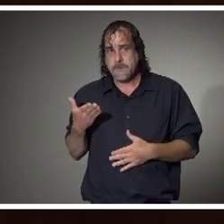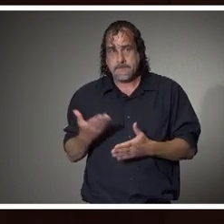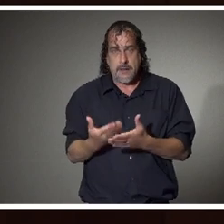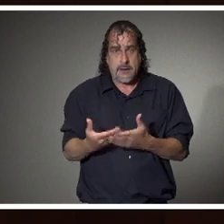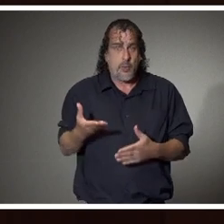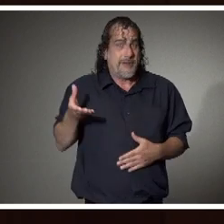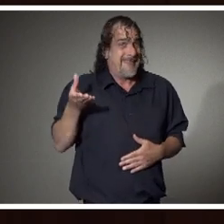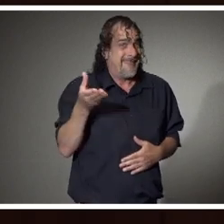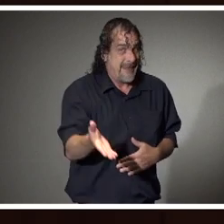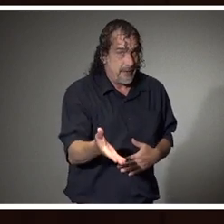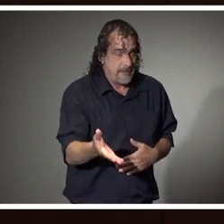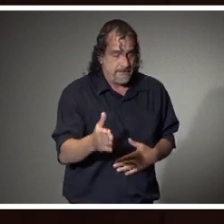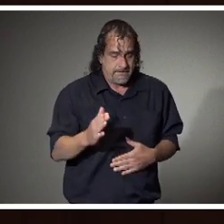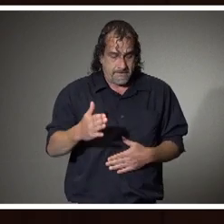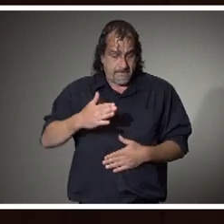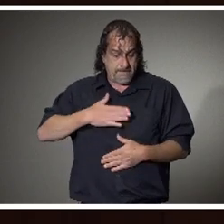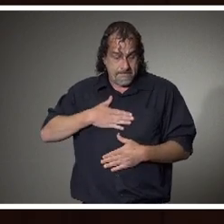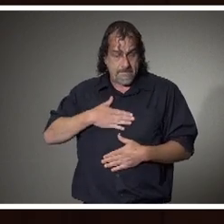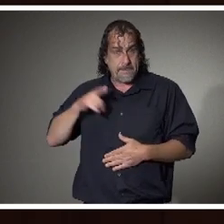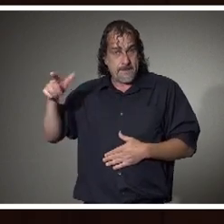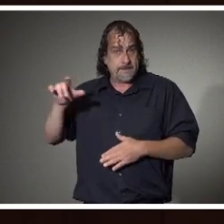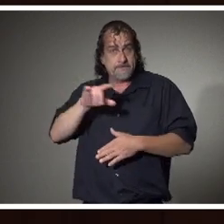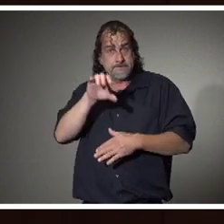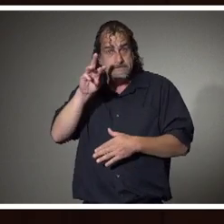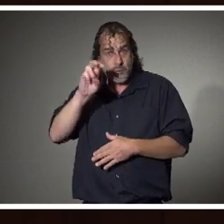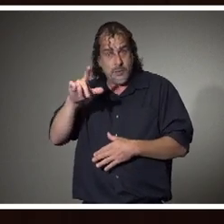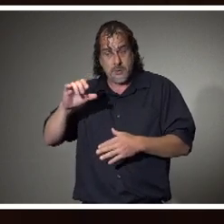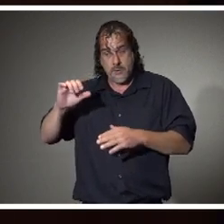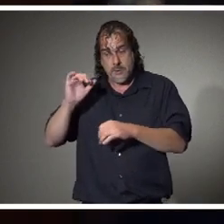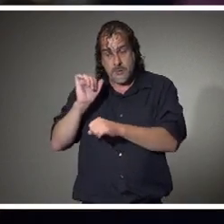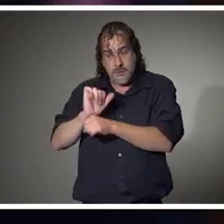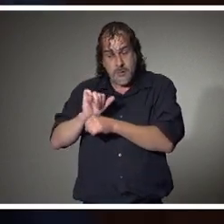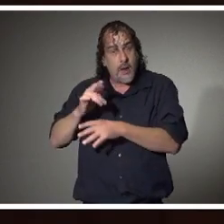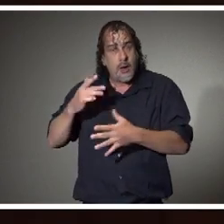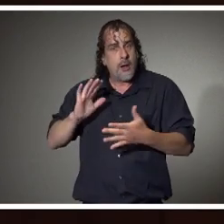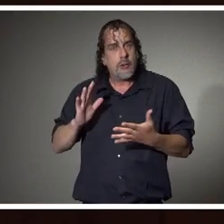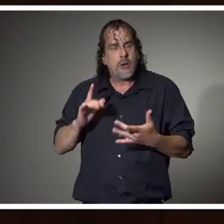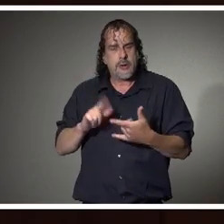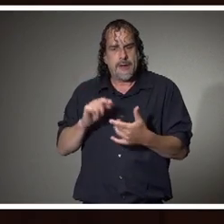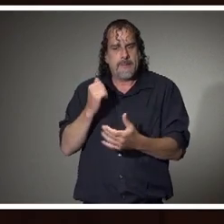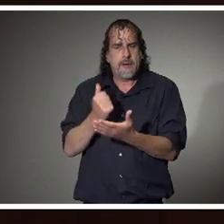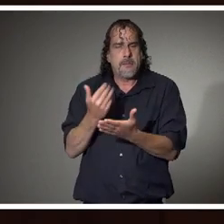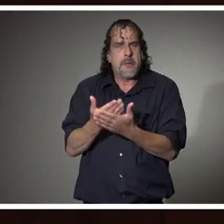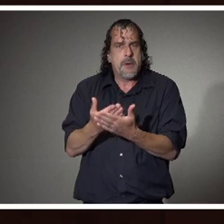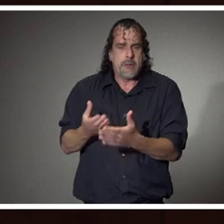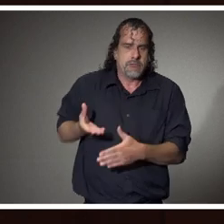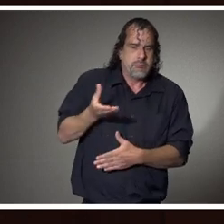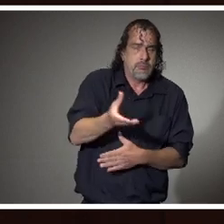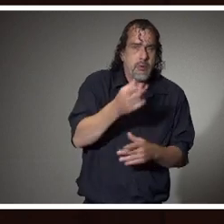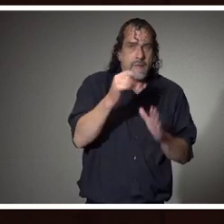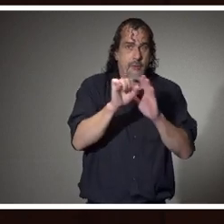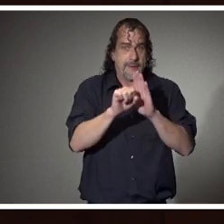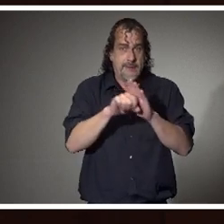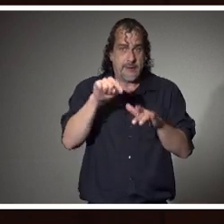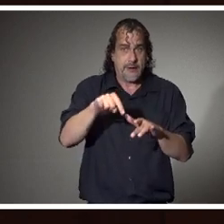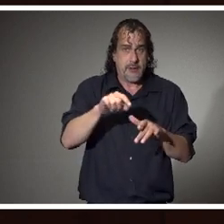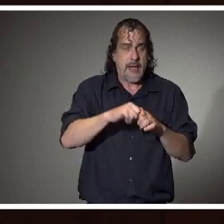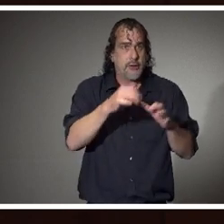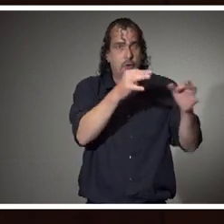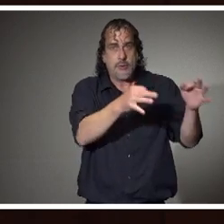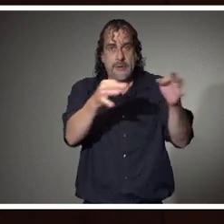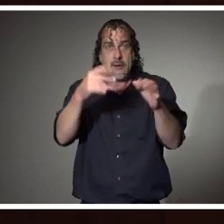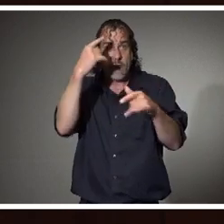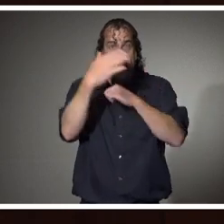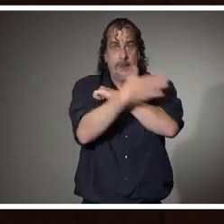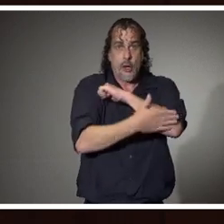our job, Senator Wicker, and my job is to get the money to the state of Mississippi, to get it throughout the country, to make these decisions, but we